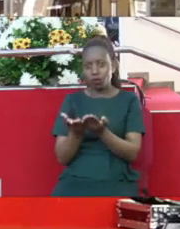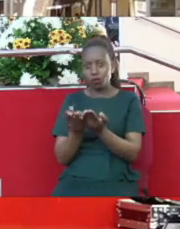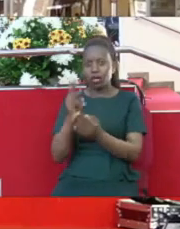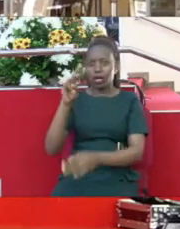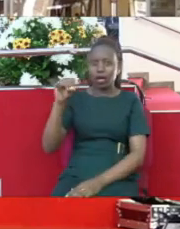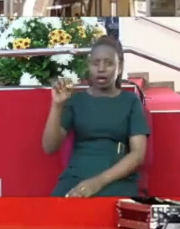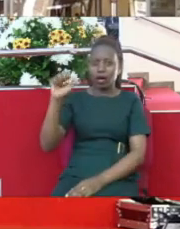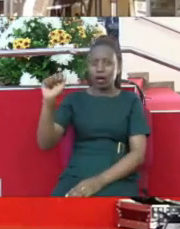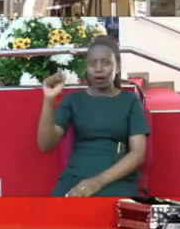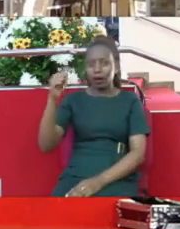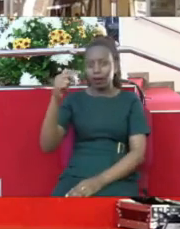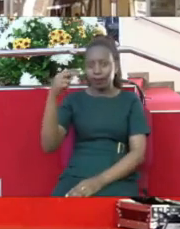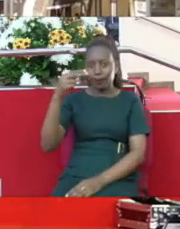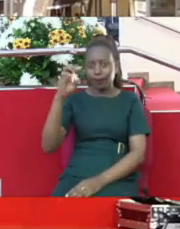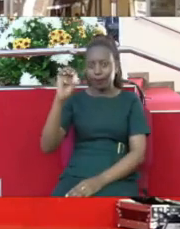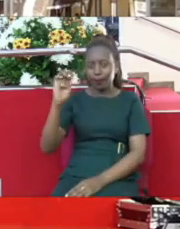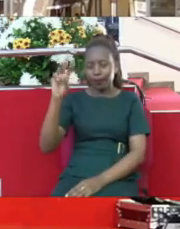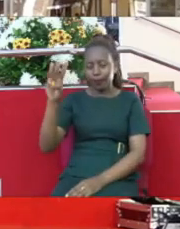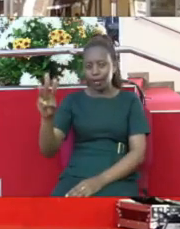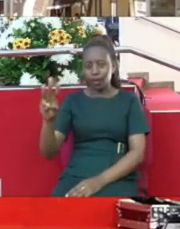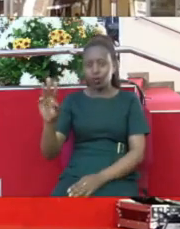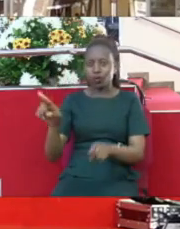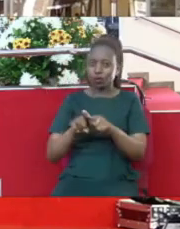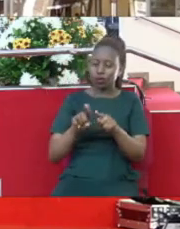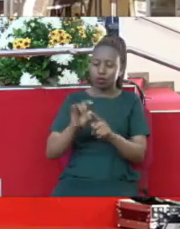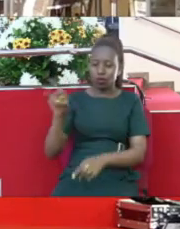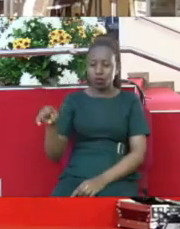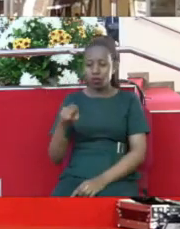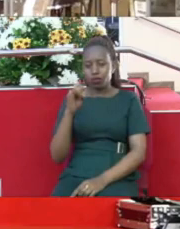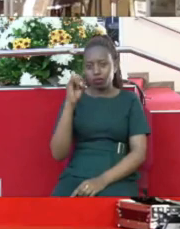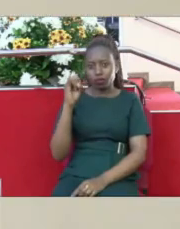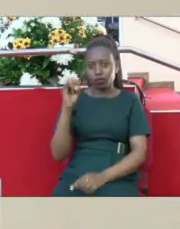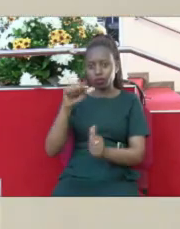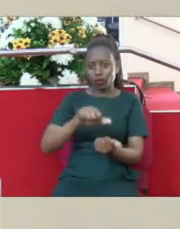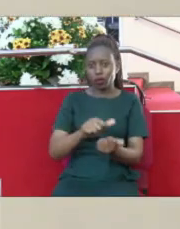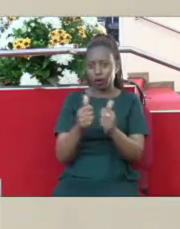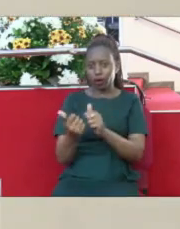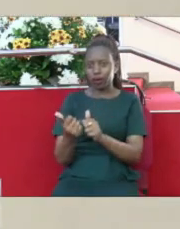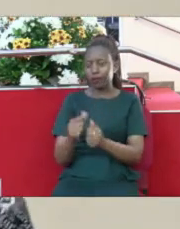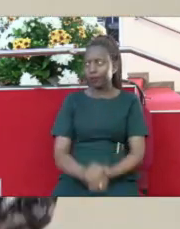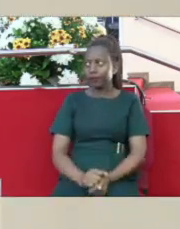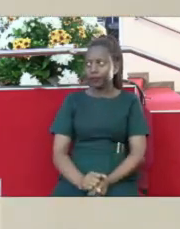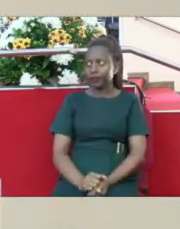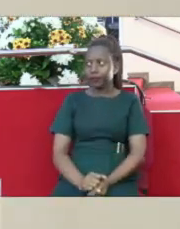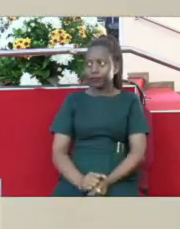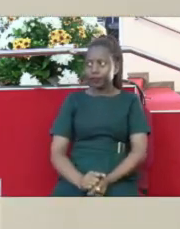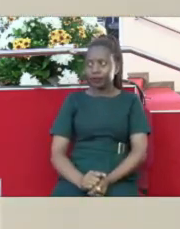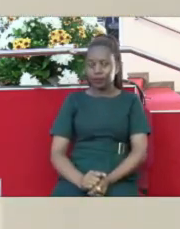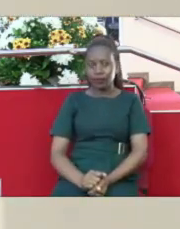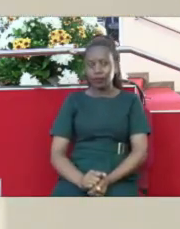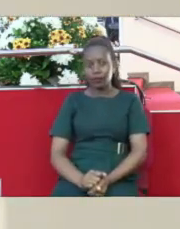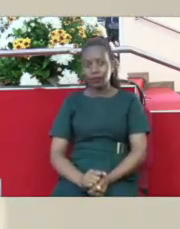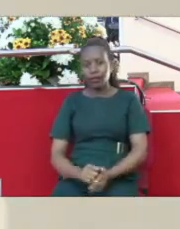ndio kinaweza kutuletea ile injili ambayo iko katika vitabu hivyo vingine, barua za Paulo. So it breaks down